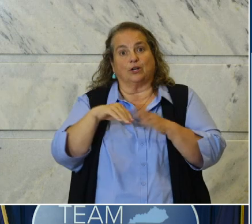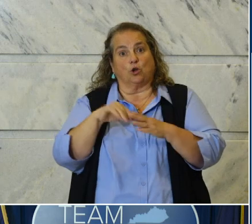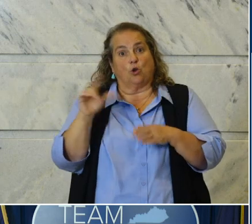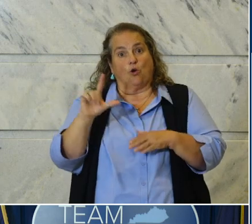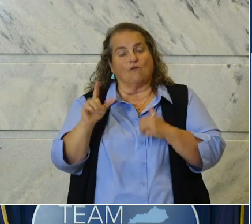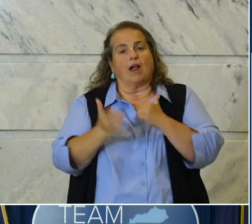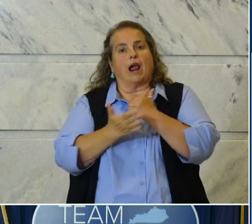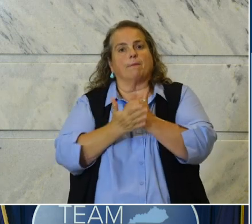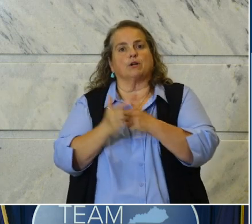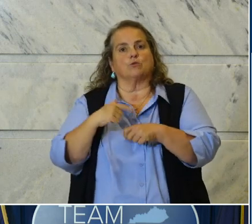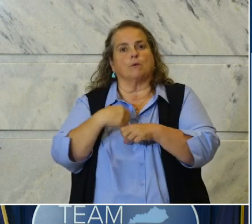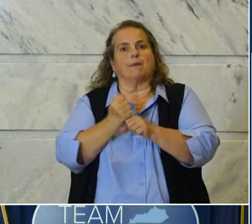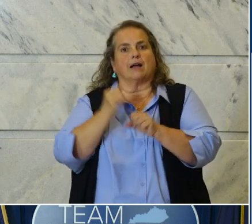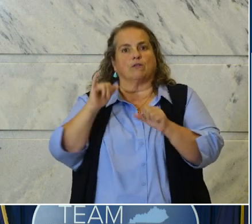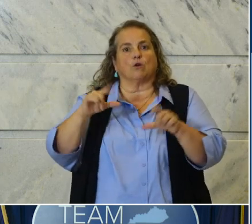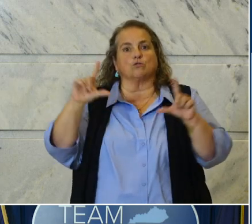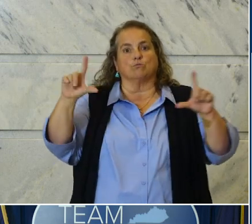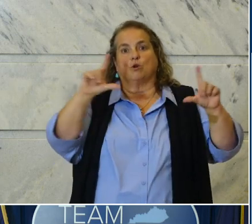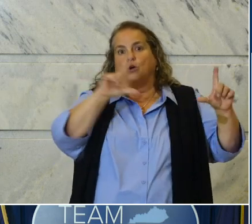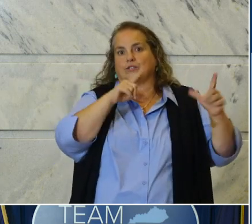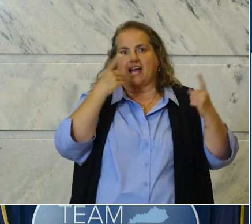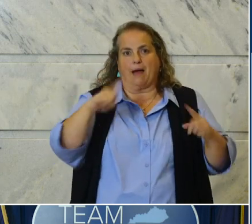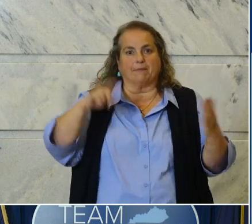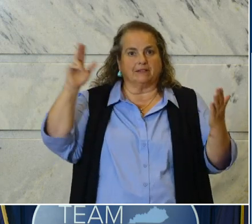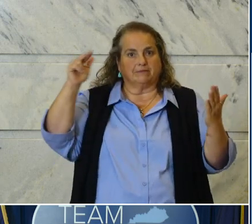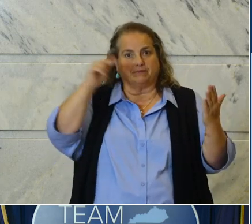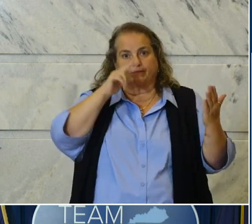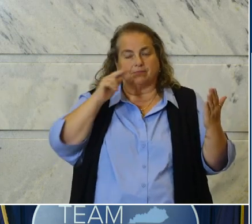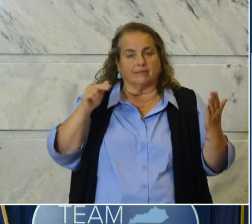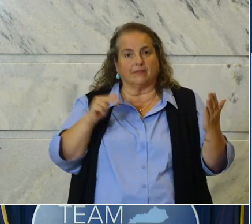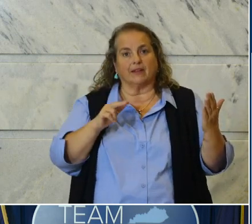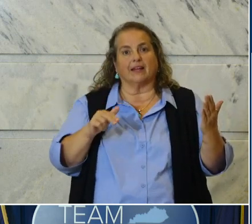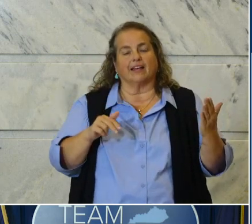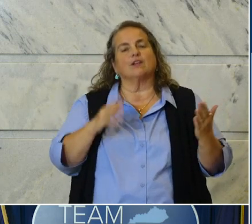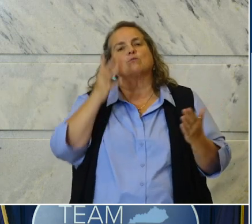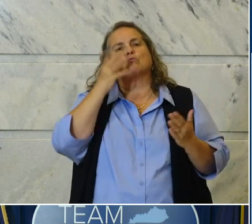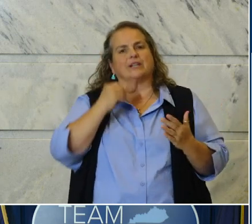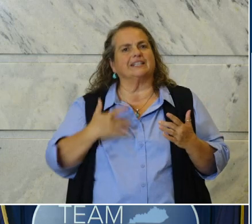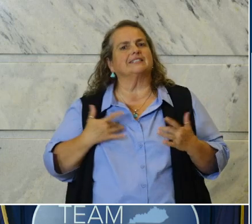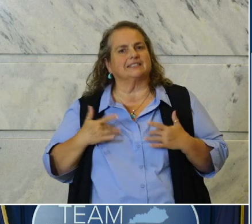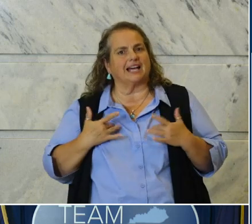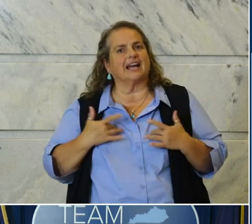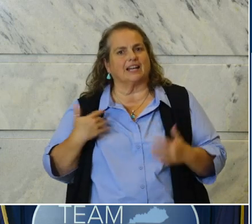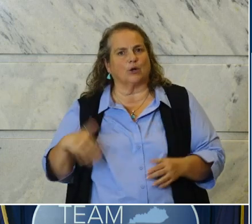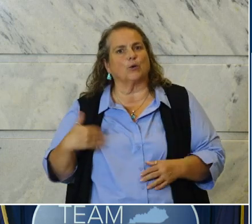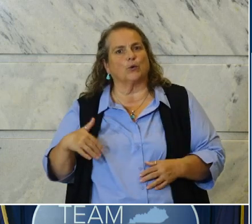helping to make those happen. It's pretty exciting, and